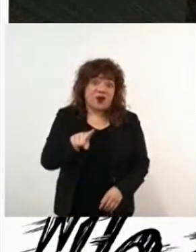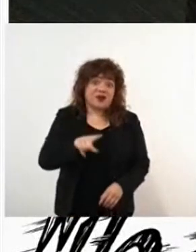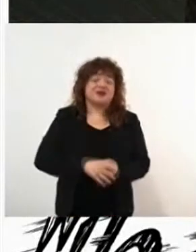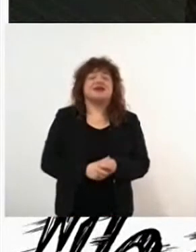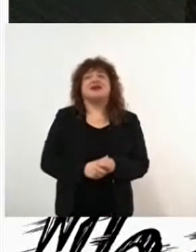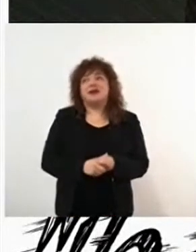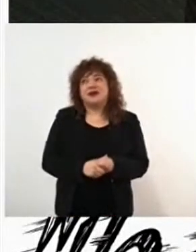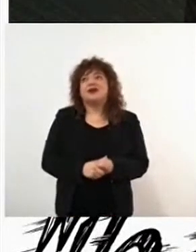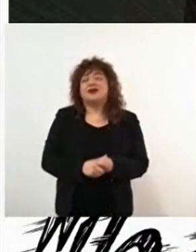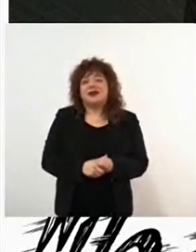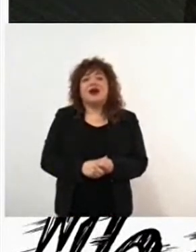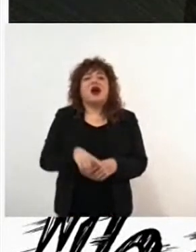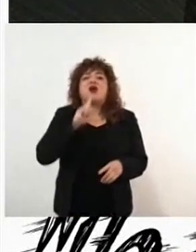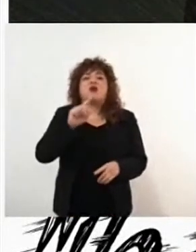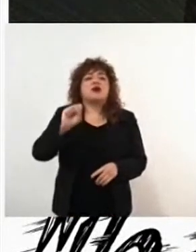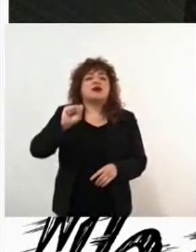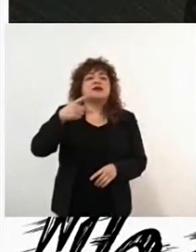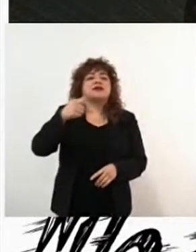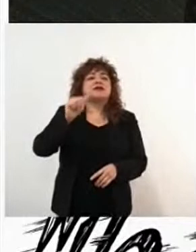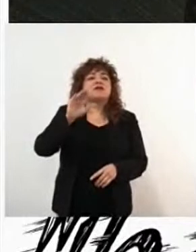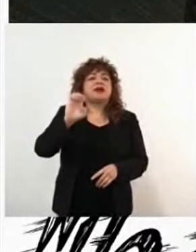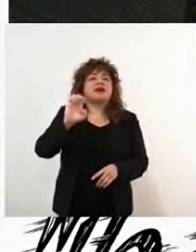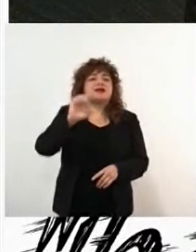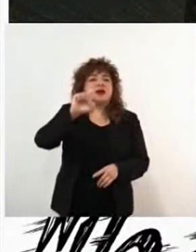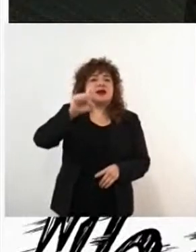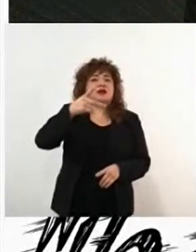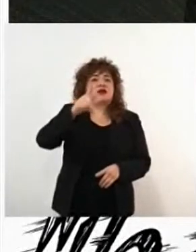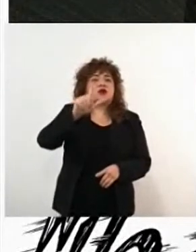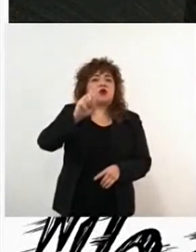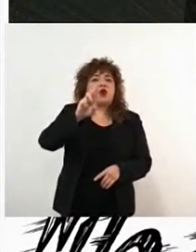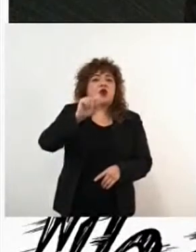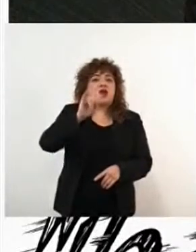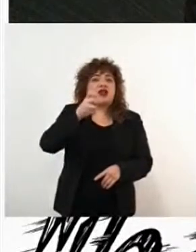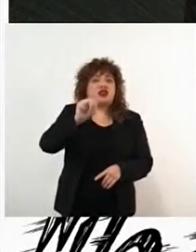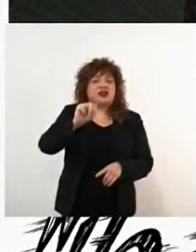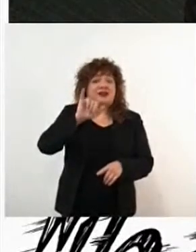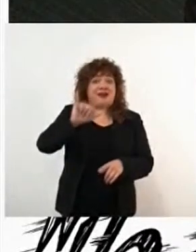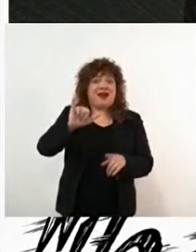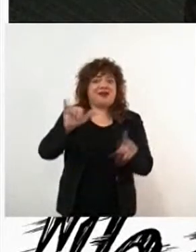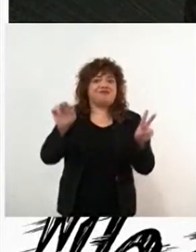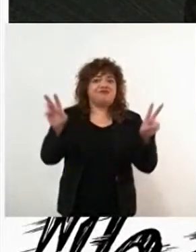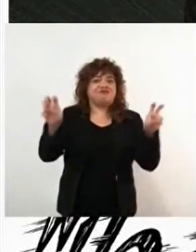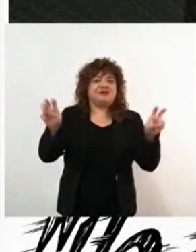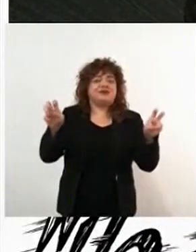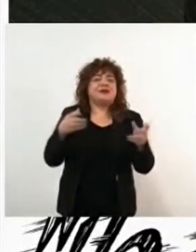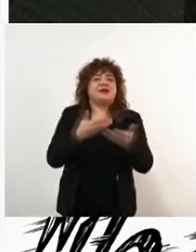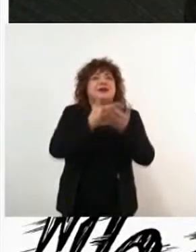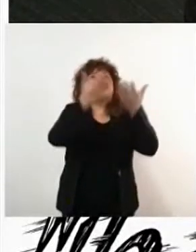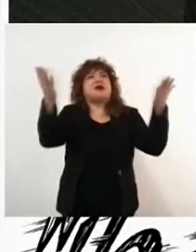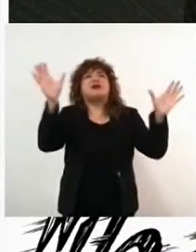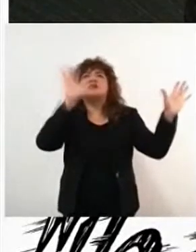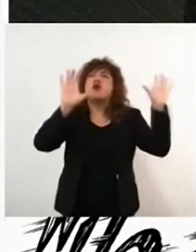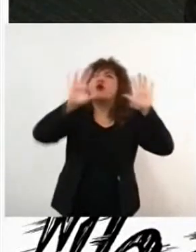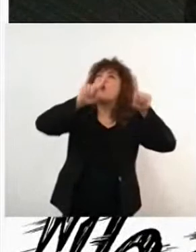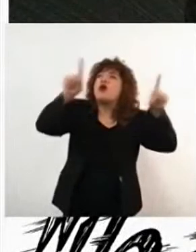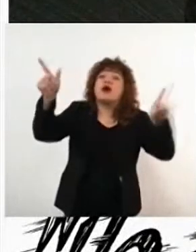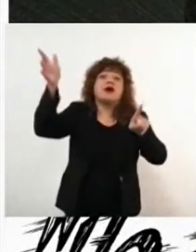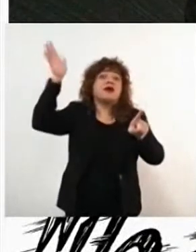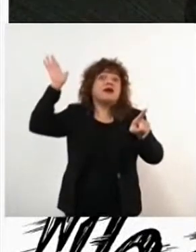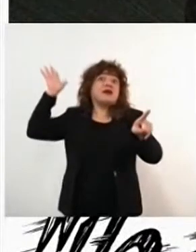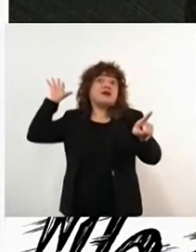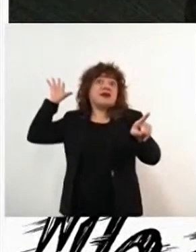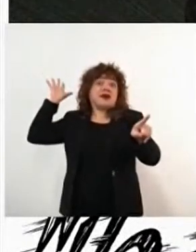space exploration, they don't realize just how much it offers to mankind back here on Earth.